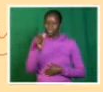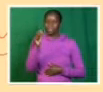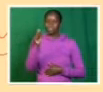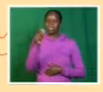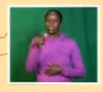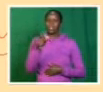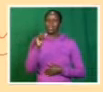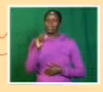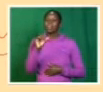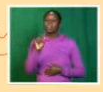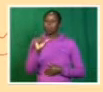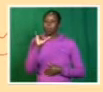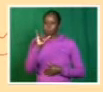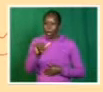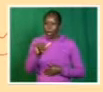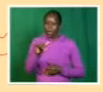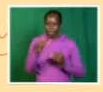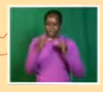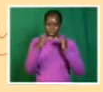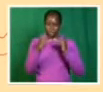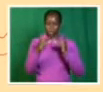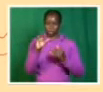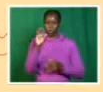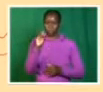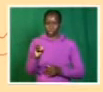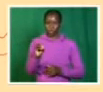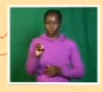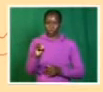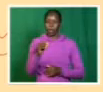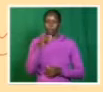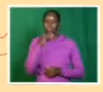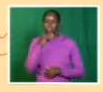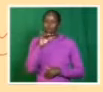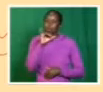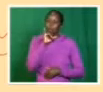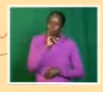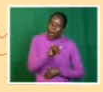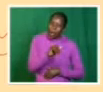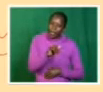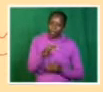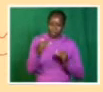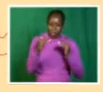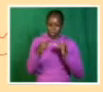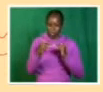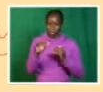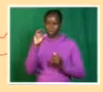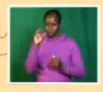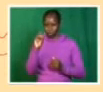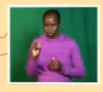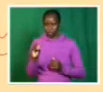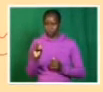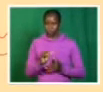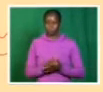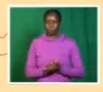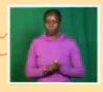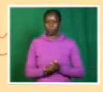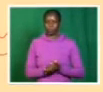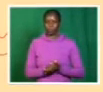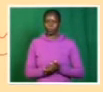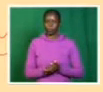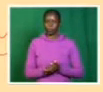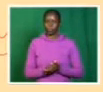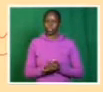has this equation, y is equals to 0. Y is 0 everywhere in the x-axis. So we know